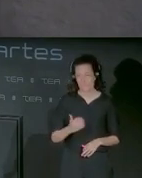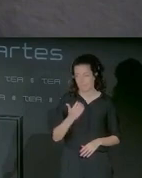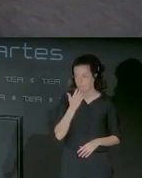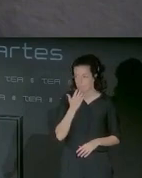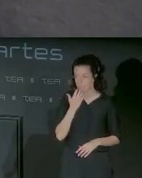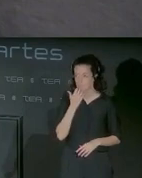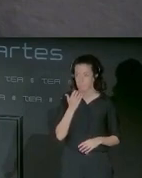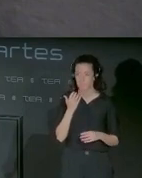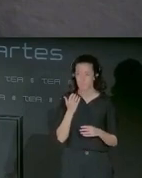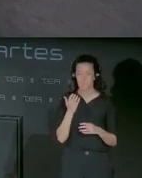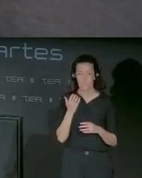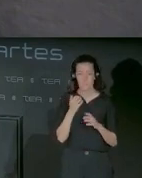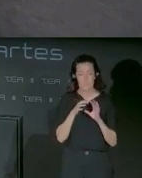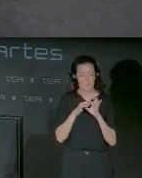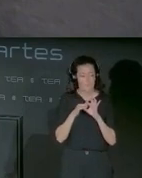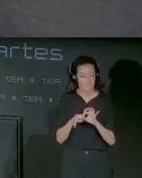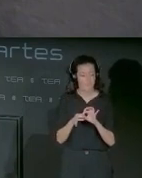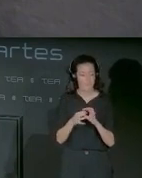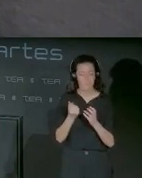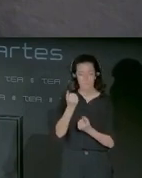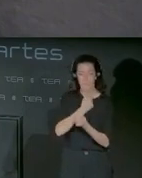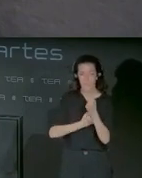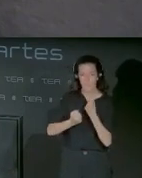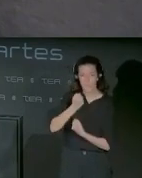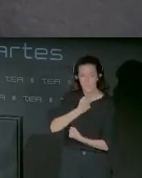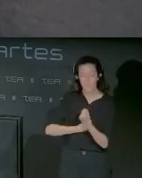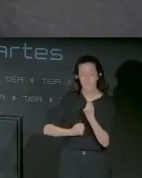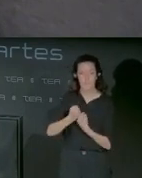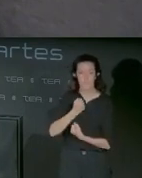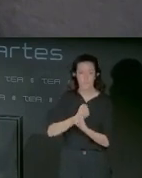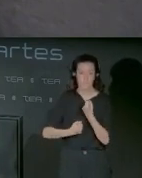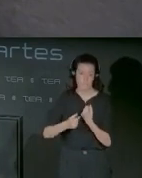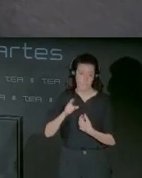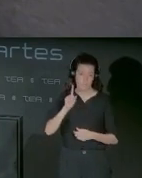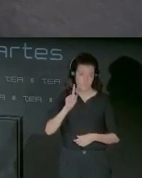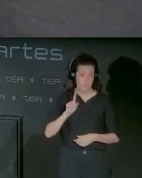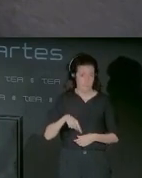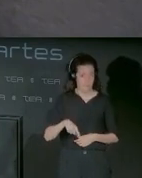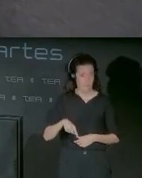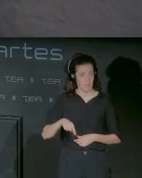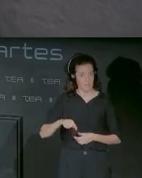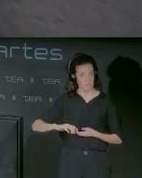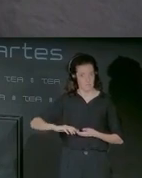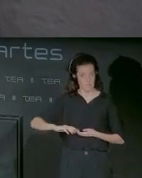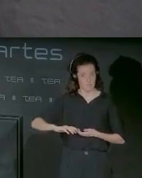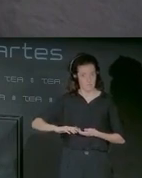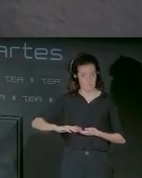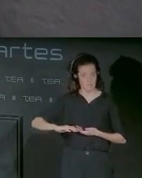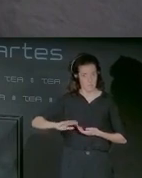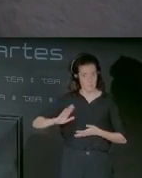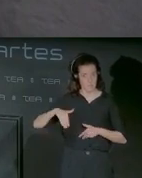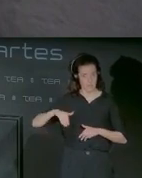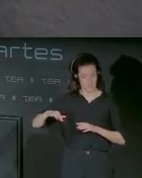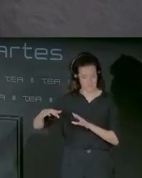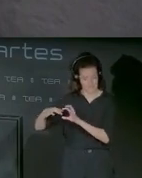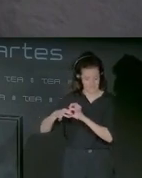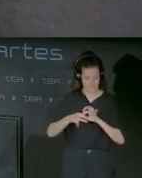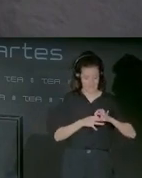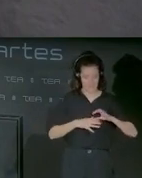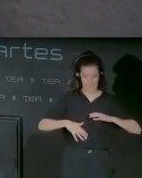you do, it's always trying to get people to support you. And on